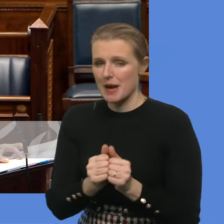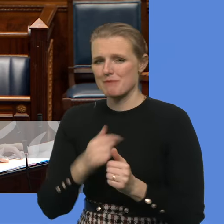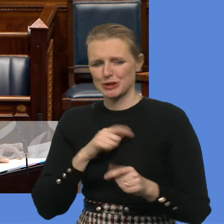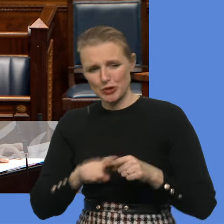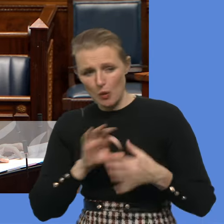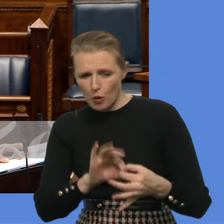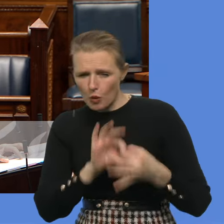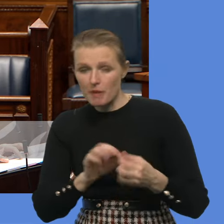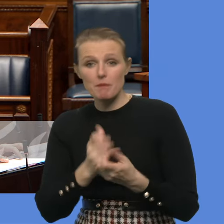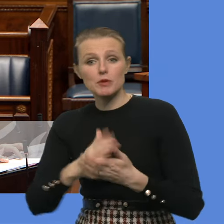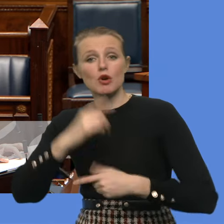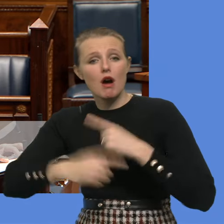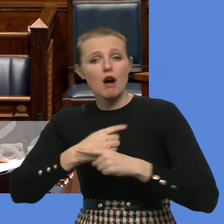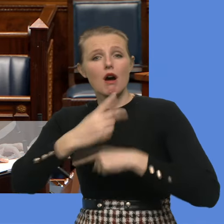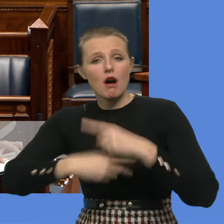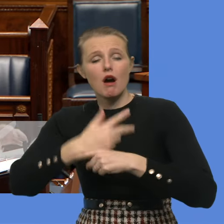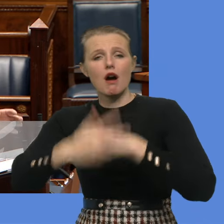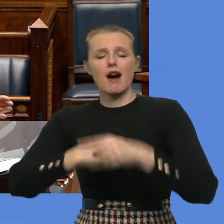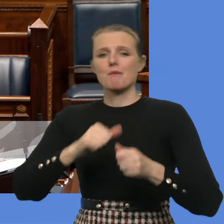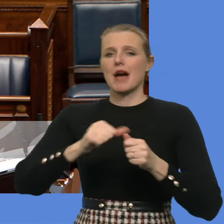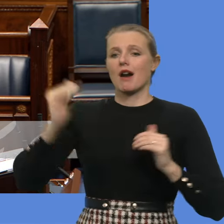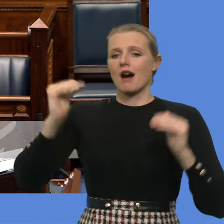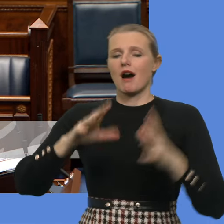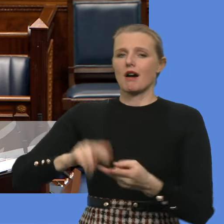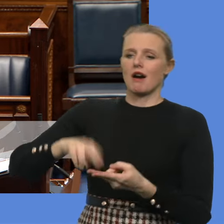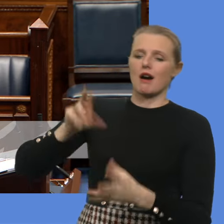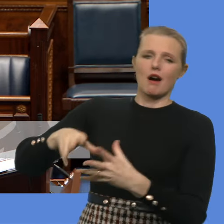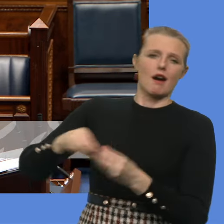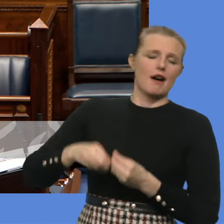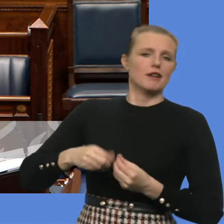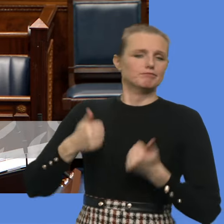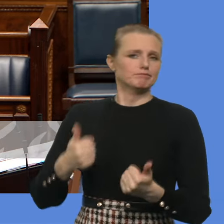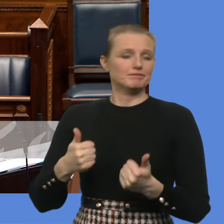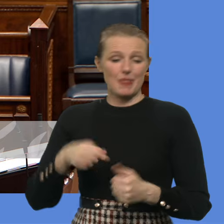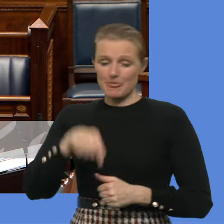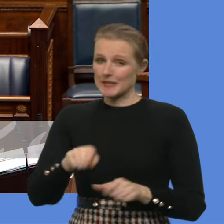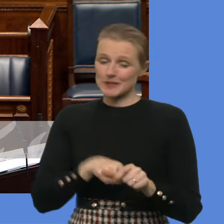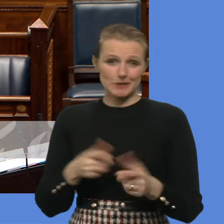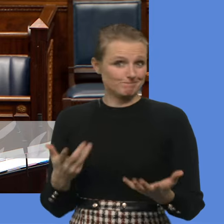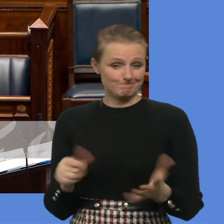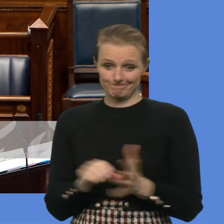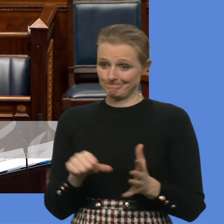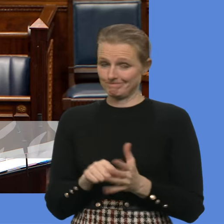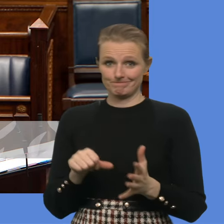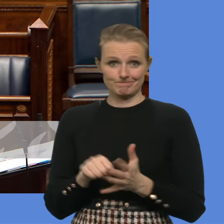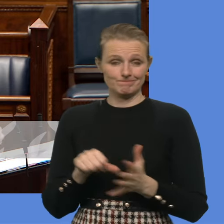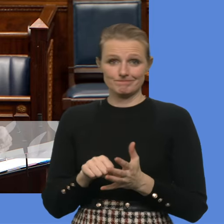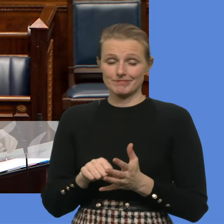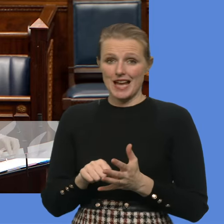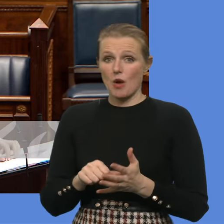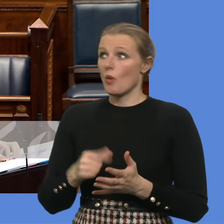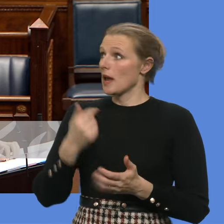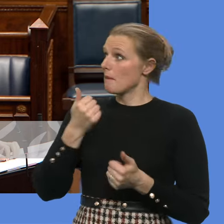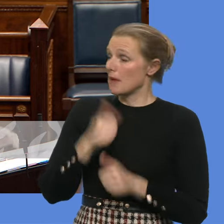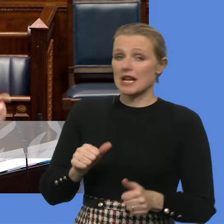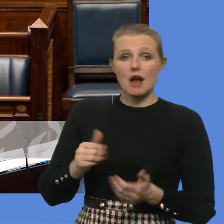right trajectory for future years. So that's all is affordable to us this year, because we got an uplift in terms